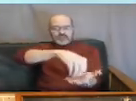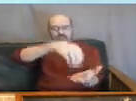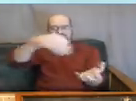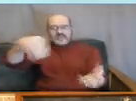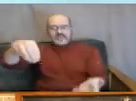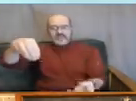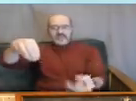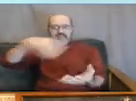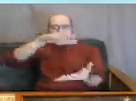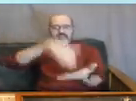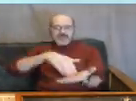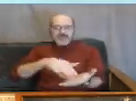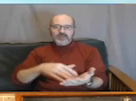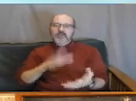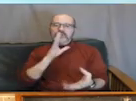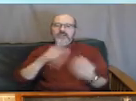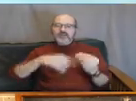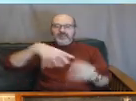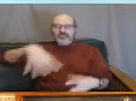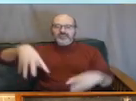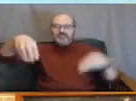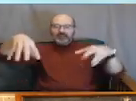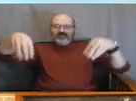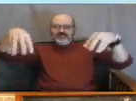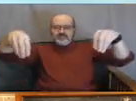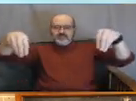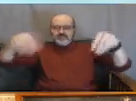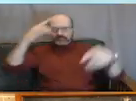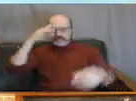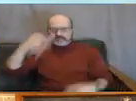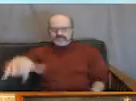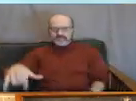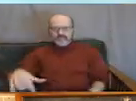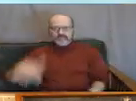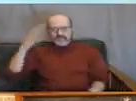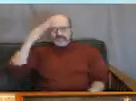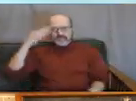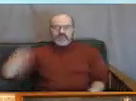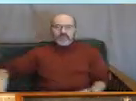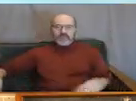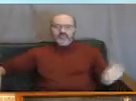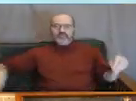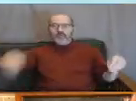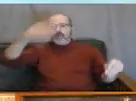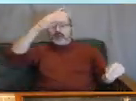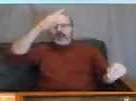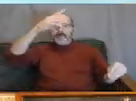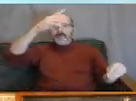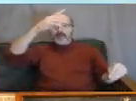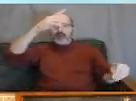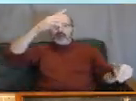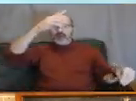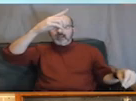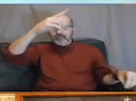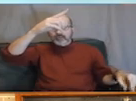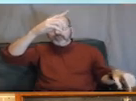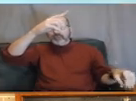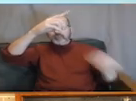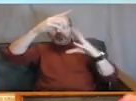Remember, we're talking about a jellyfish hold for this. Now, you're going to throw one up, and you're going